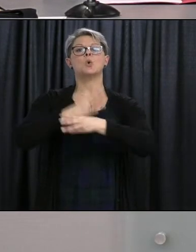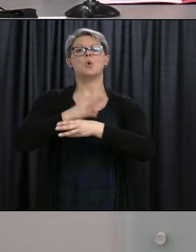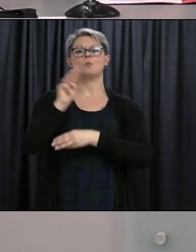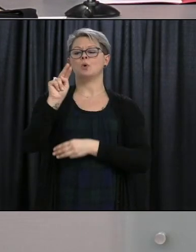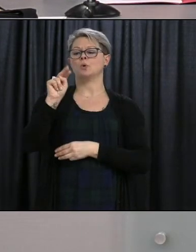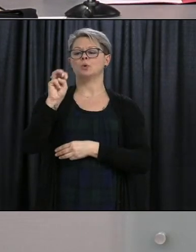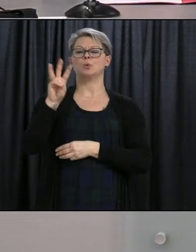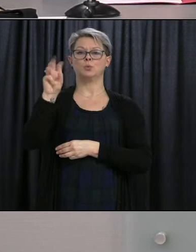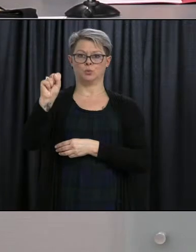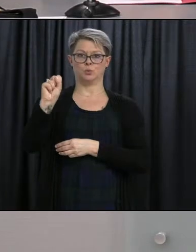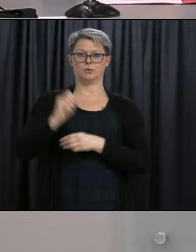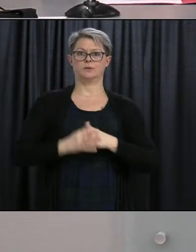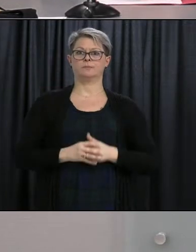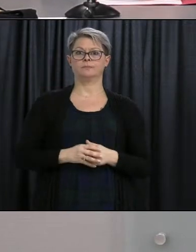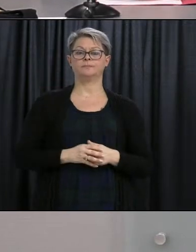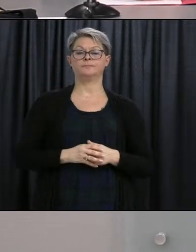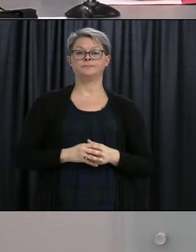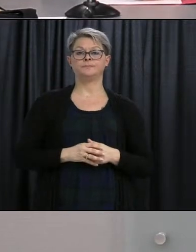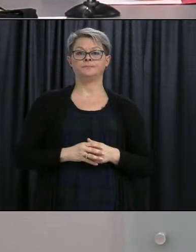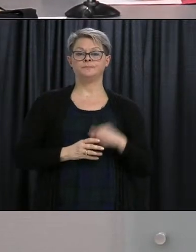ahead.